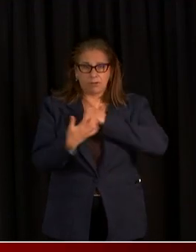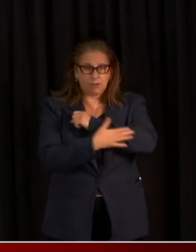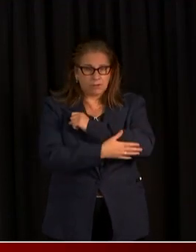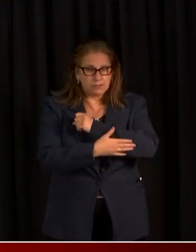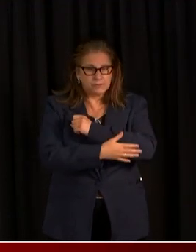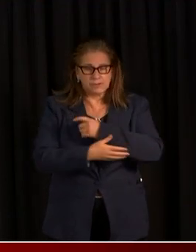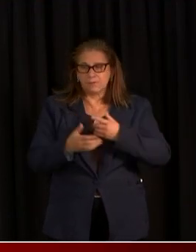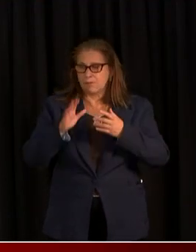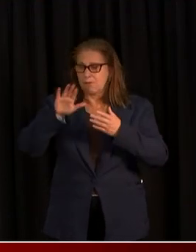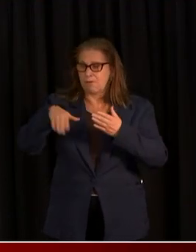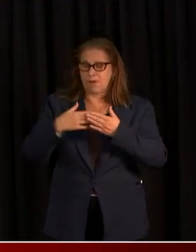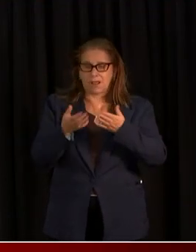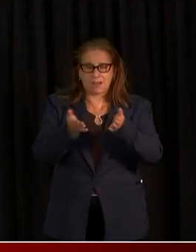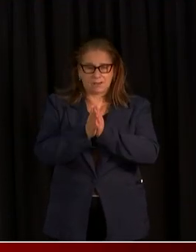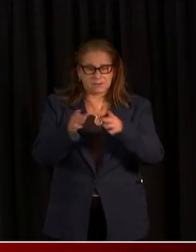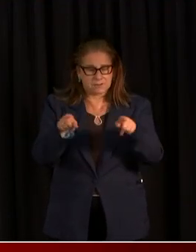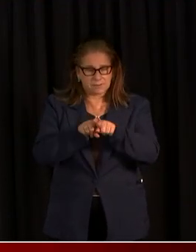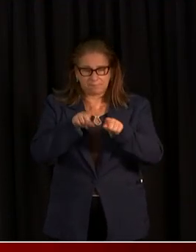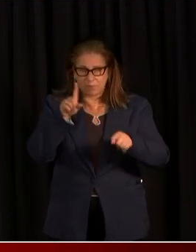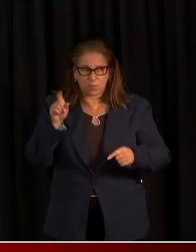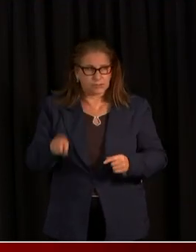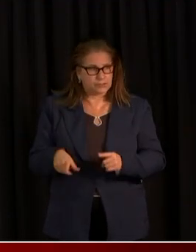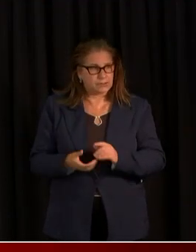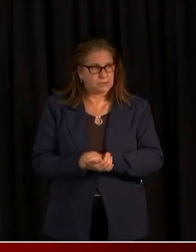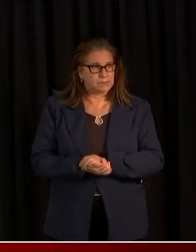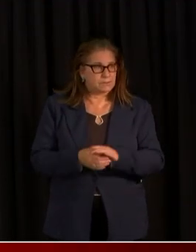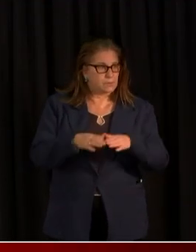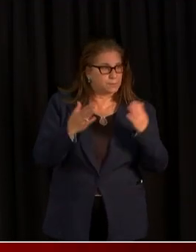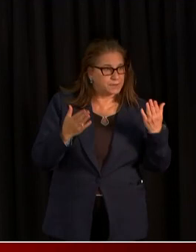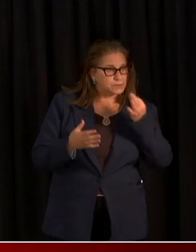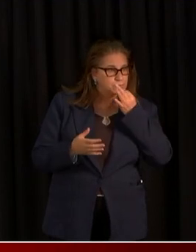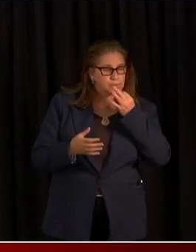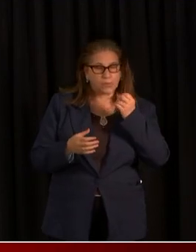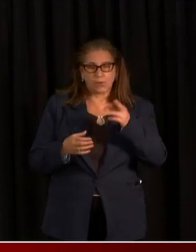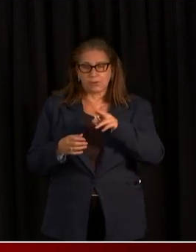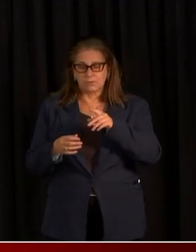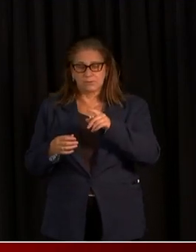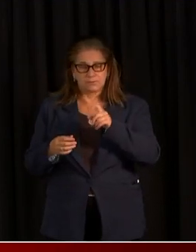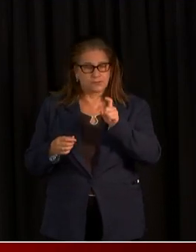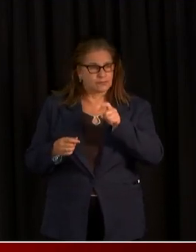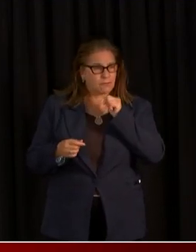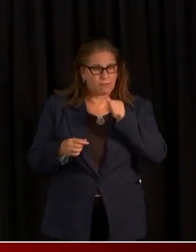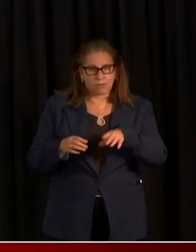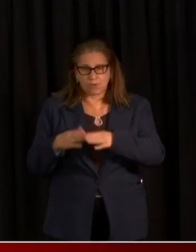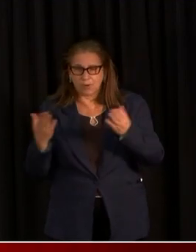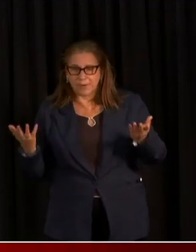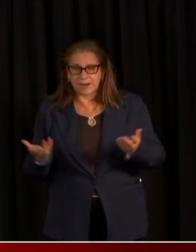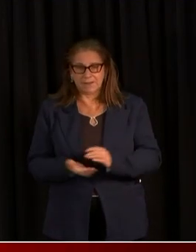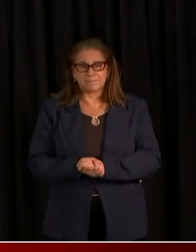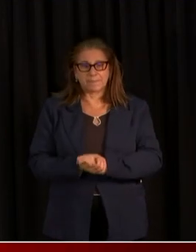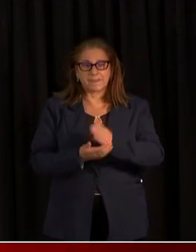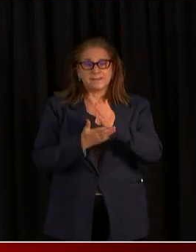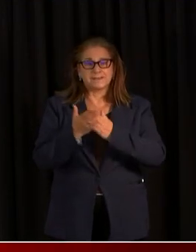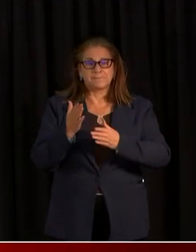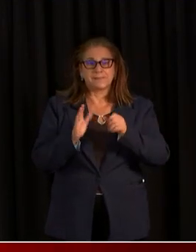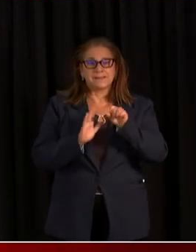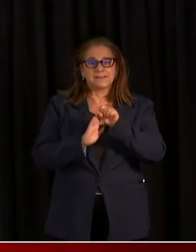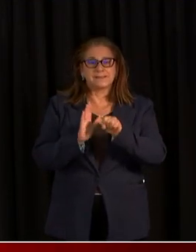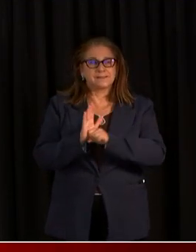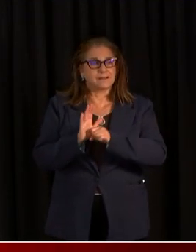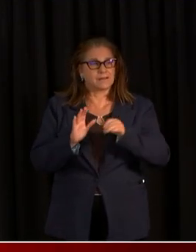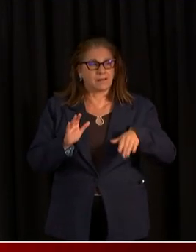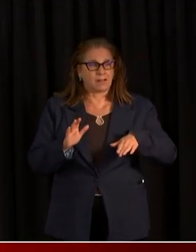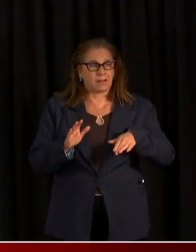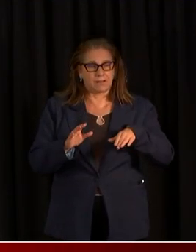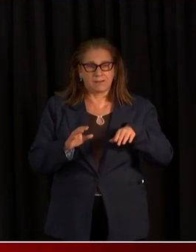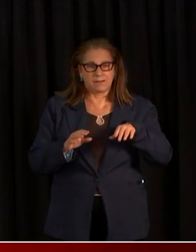for various regions in our country that skipped phases. We don't exist in a vacuum. So we